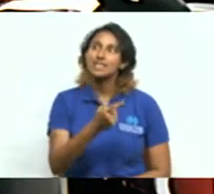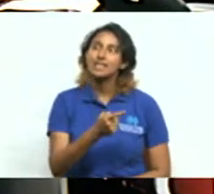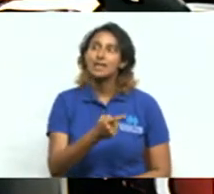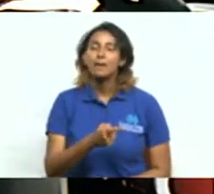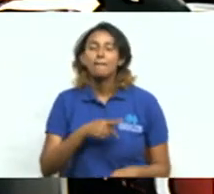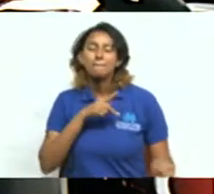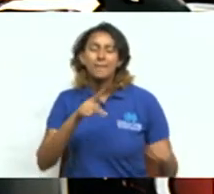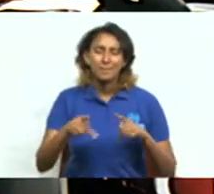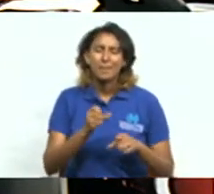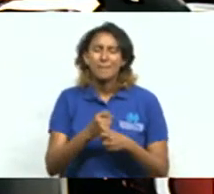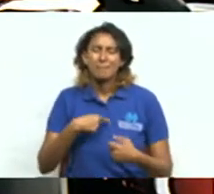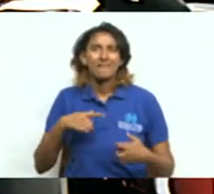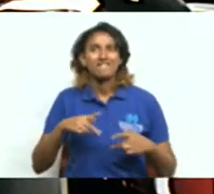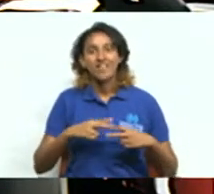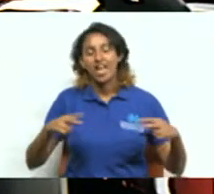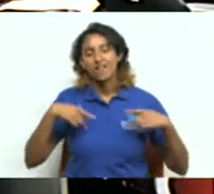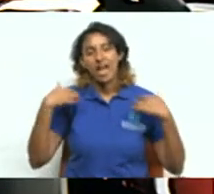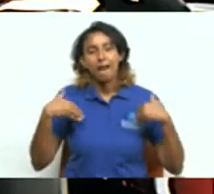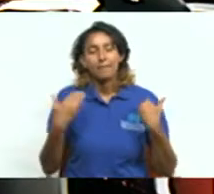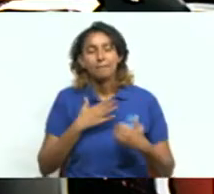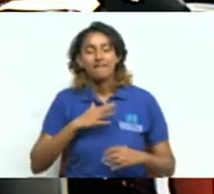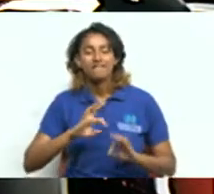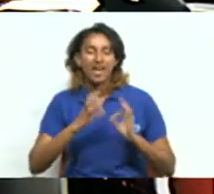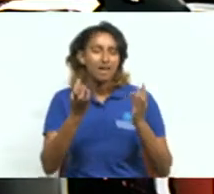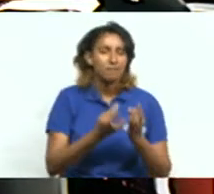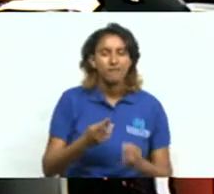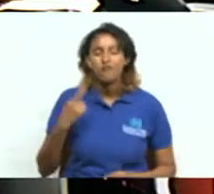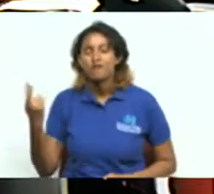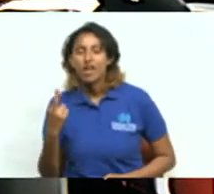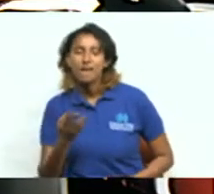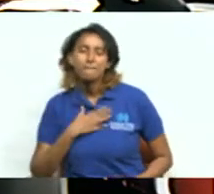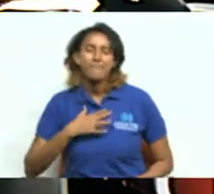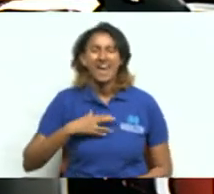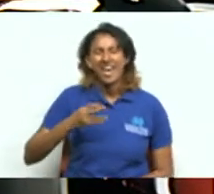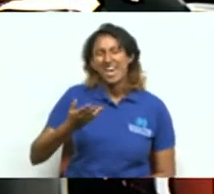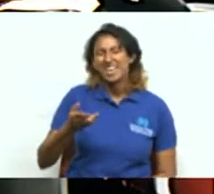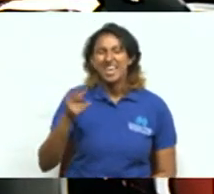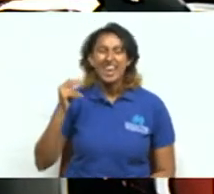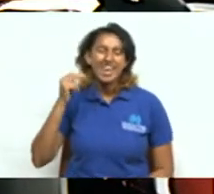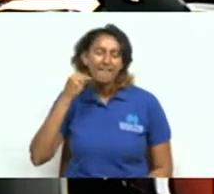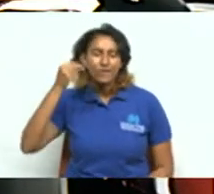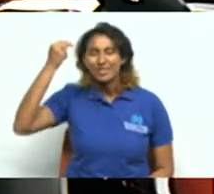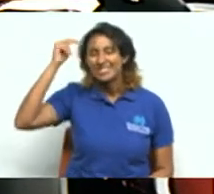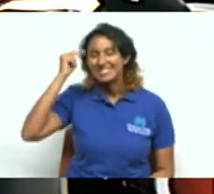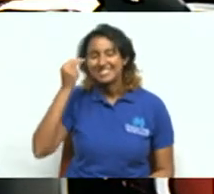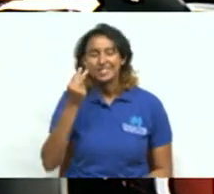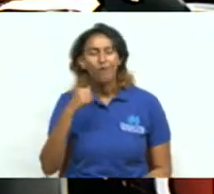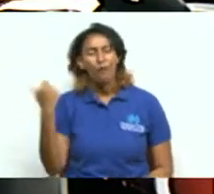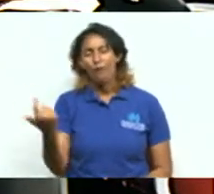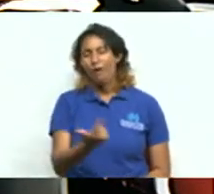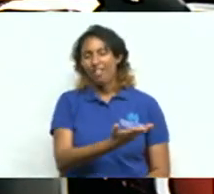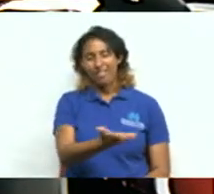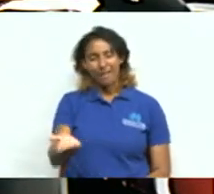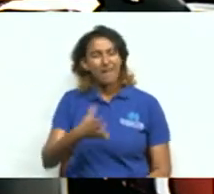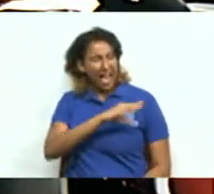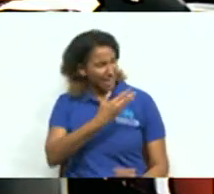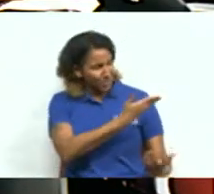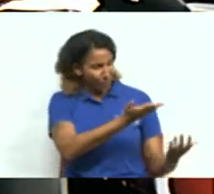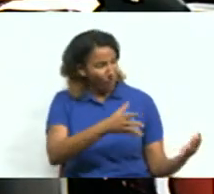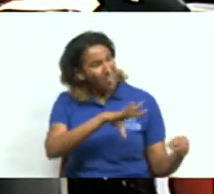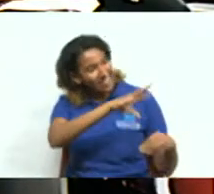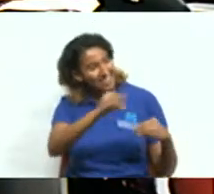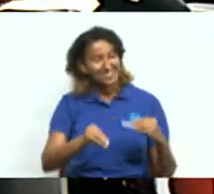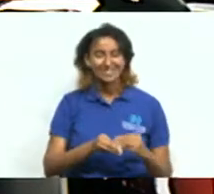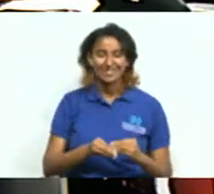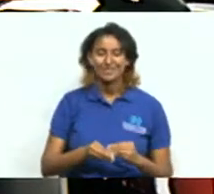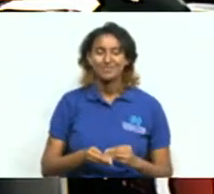make me very happy. My family, my friends, my nephews, my nephews and nieces. They all do. And you guys too. And whatever makes